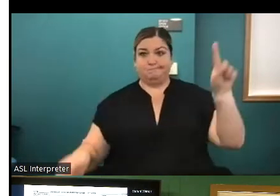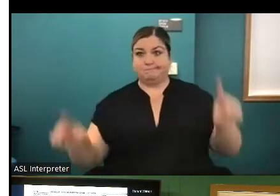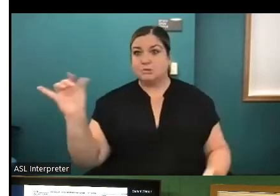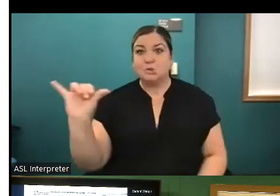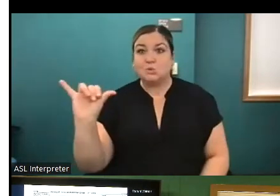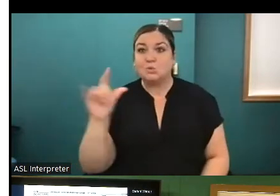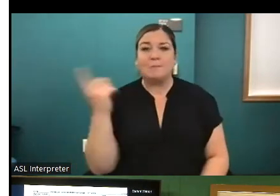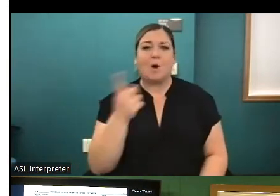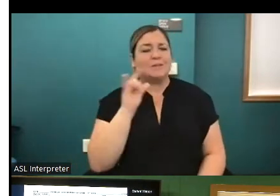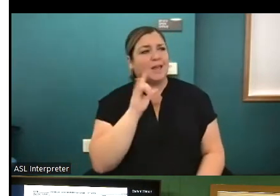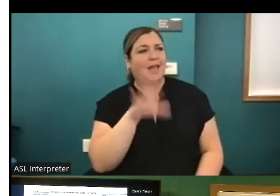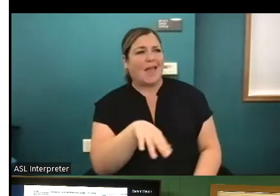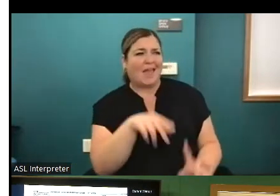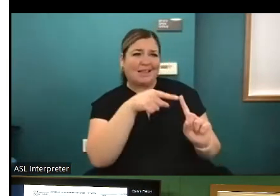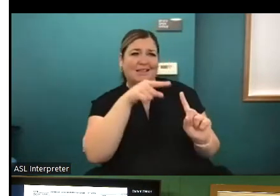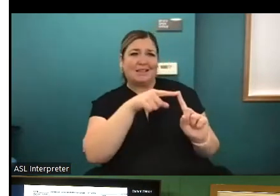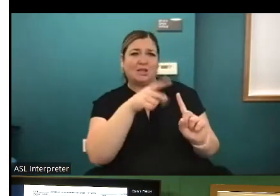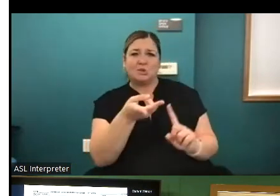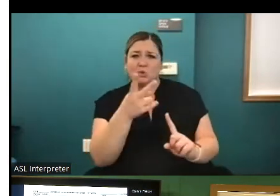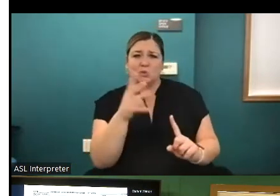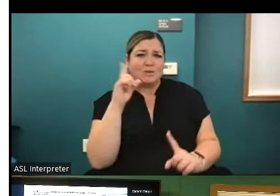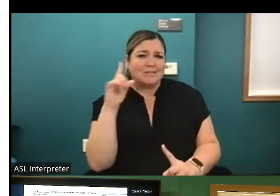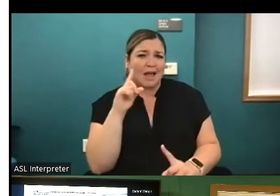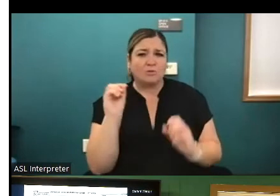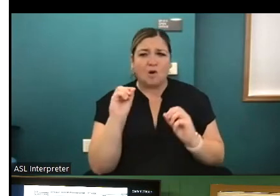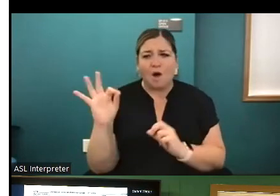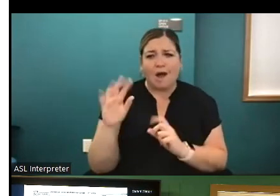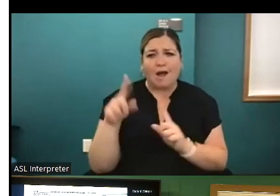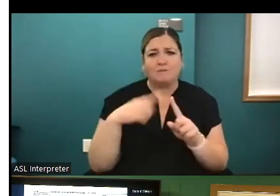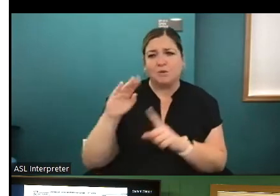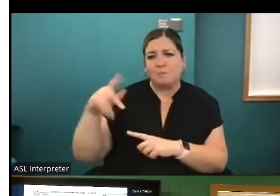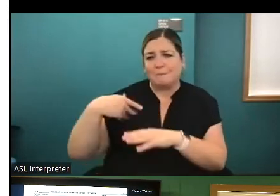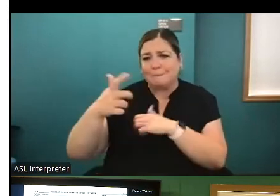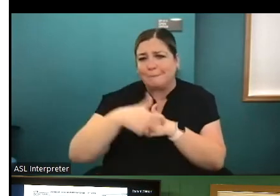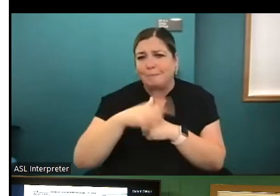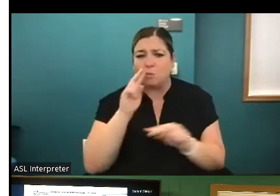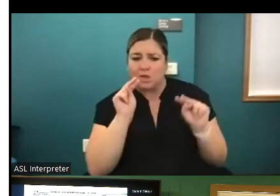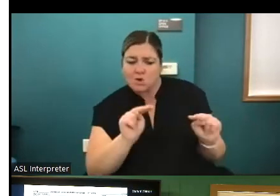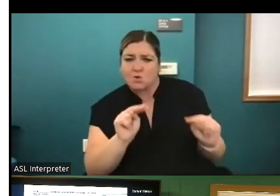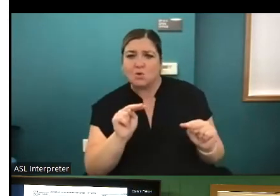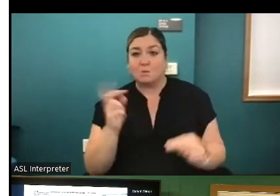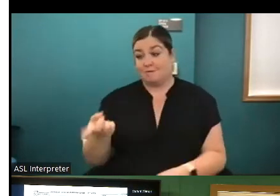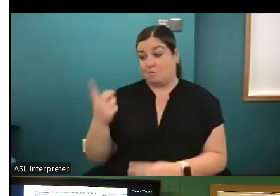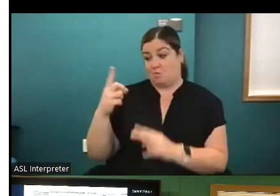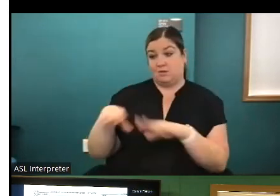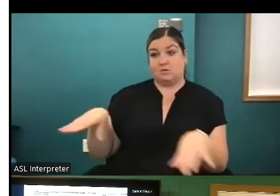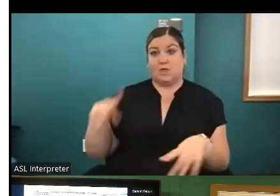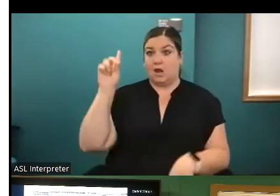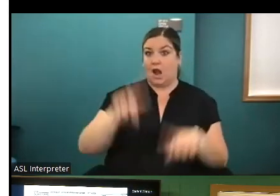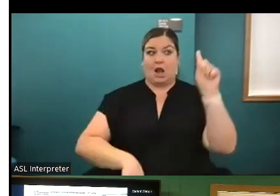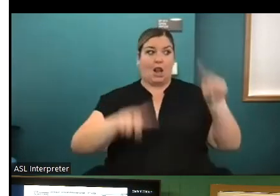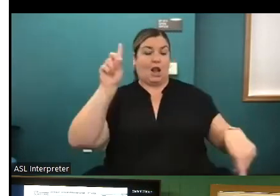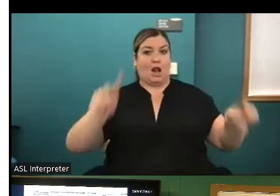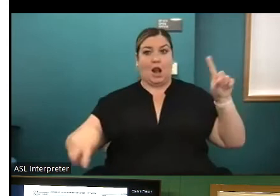always am like, hey, this kid, these two sounds were off when you map next time, we watch for those. Yep. But I have one child that's like all over the